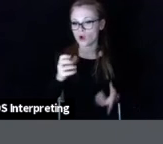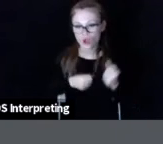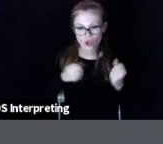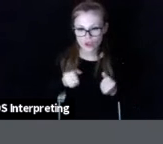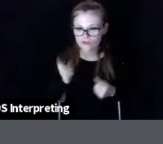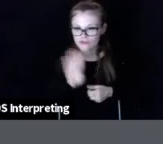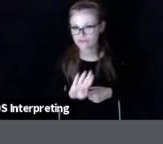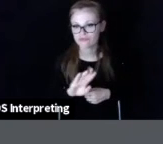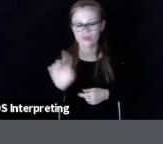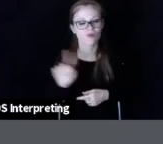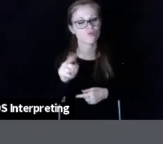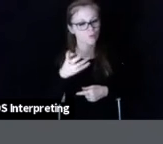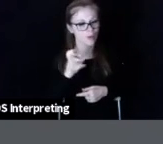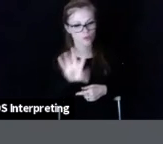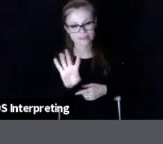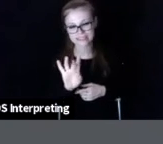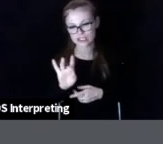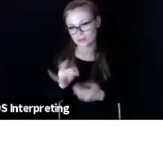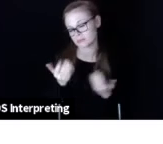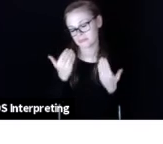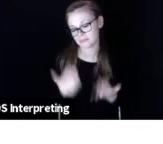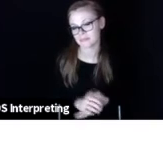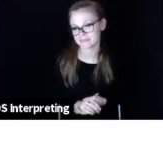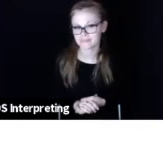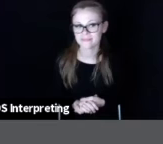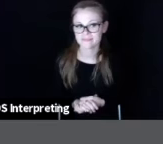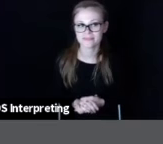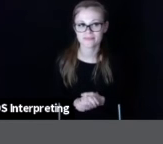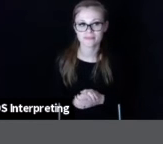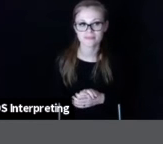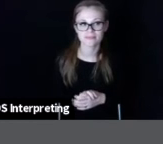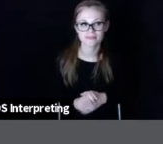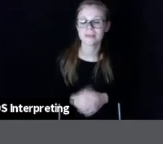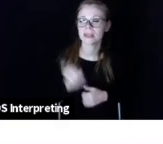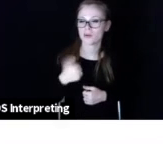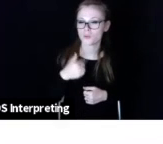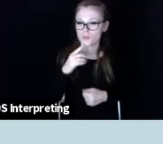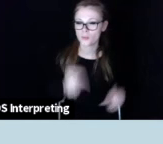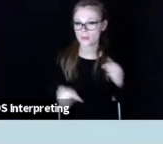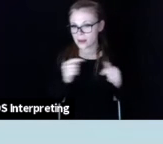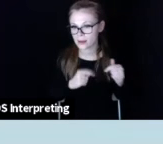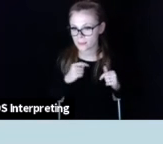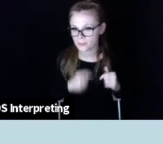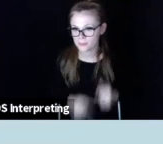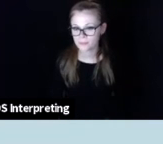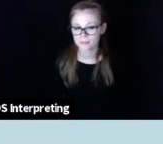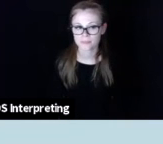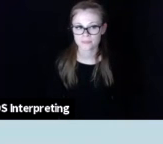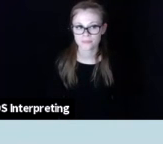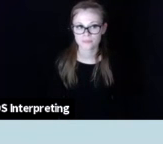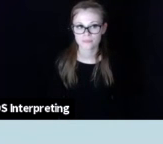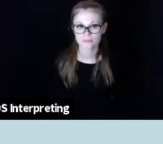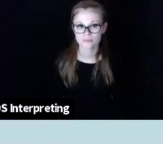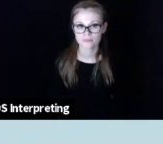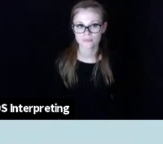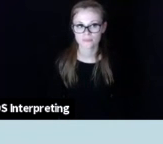you like to put your stickers. So now let me go back. There's another program